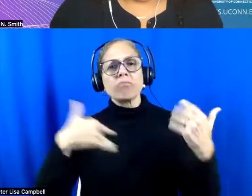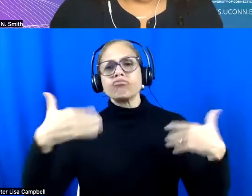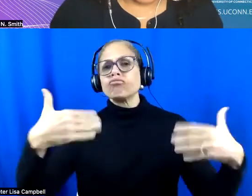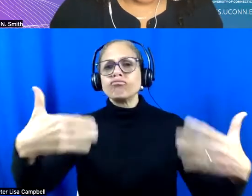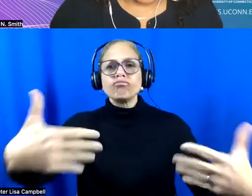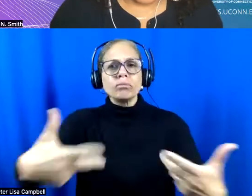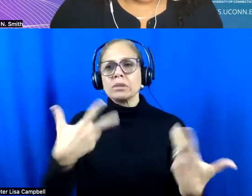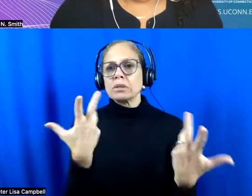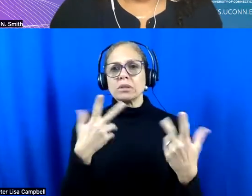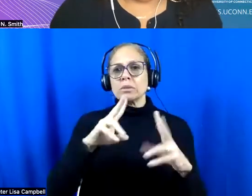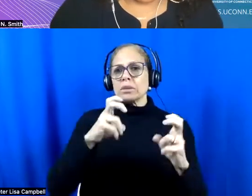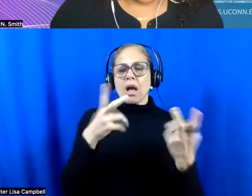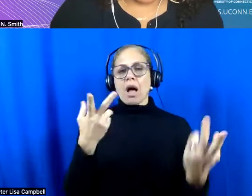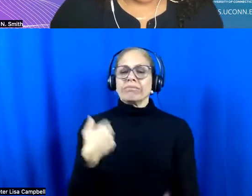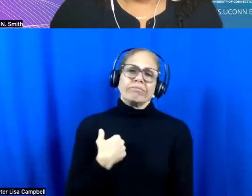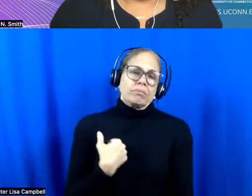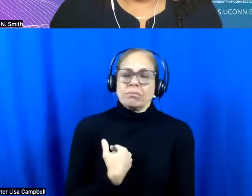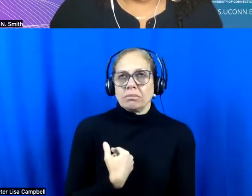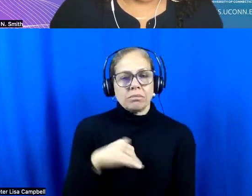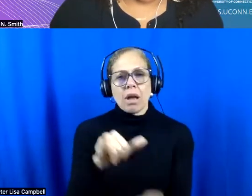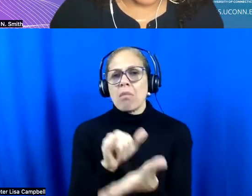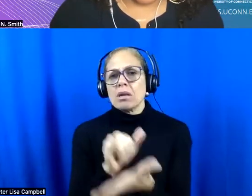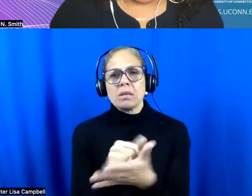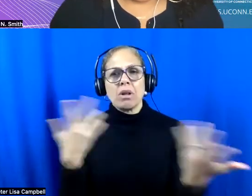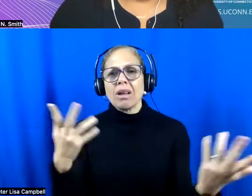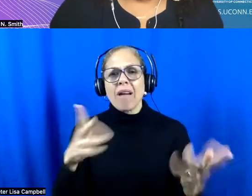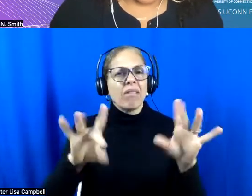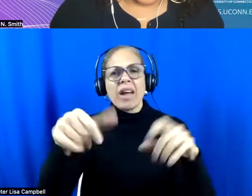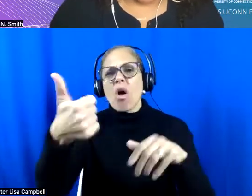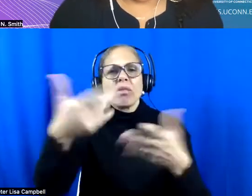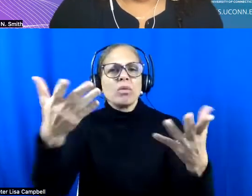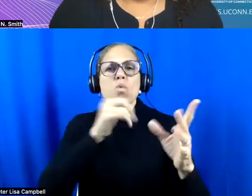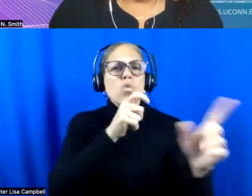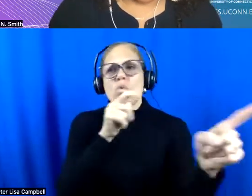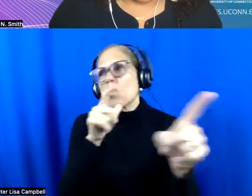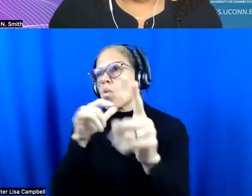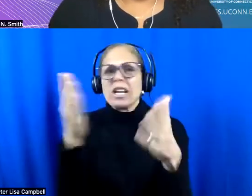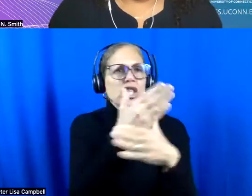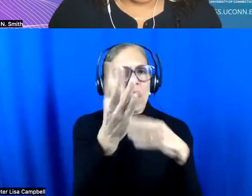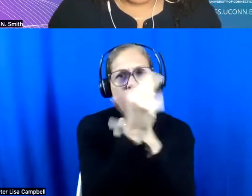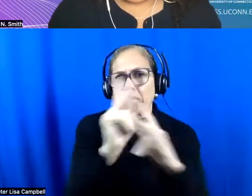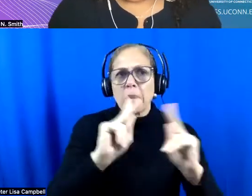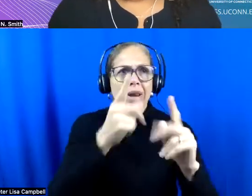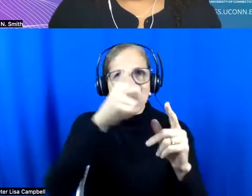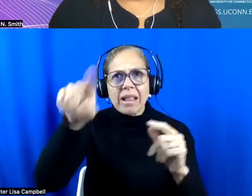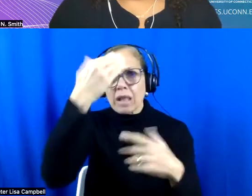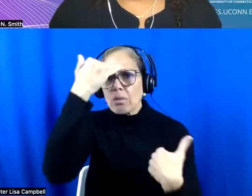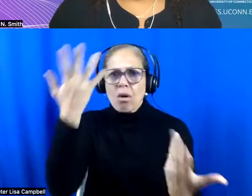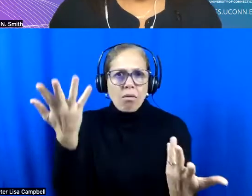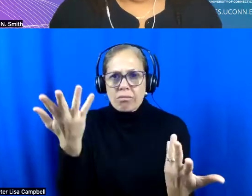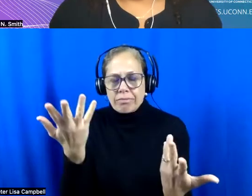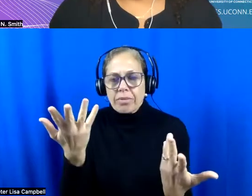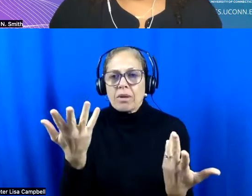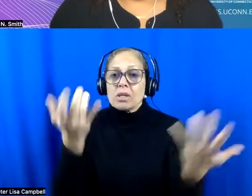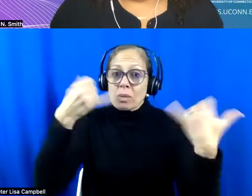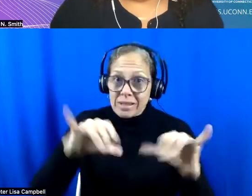one Title IX coordinator. I was like, that's impossible. There's got to be many. I just got to find them and identify them and share them with people, and then they'll know. So we're